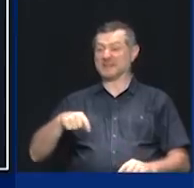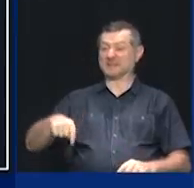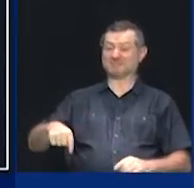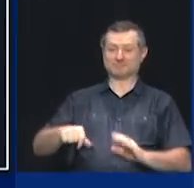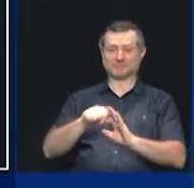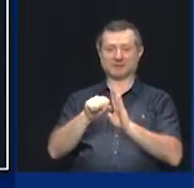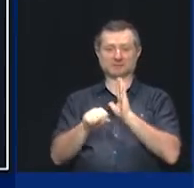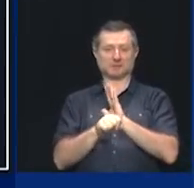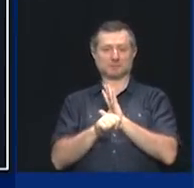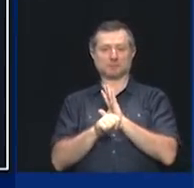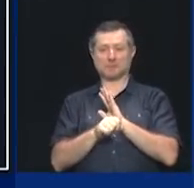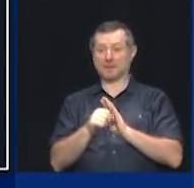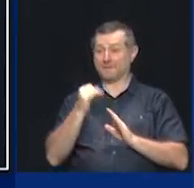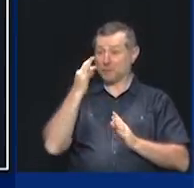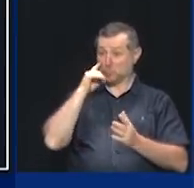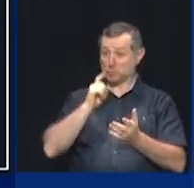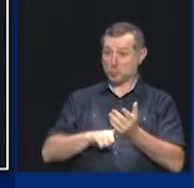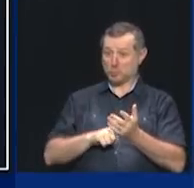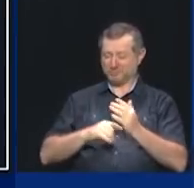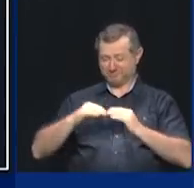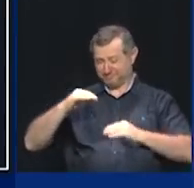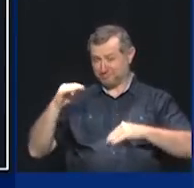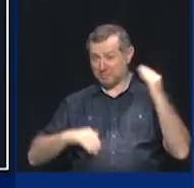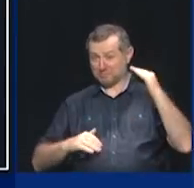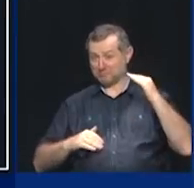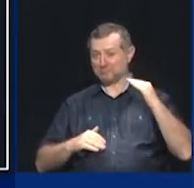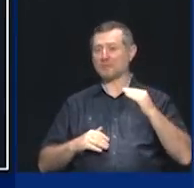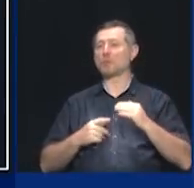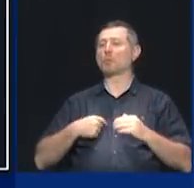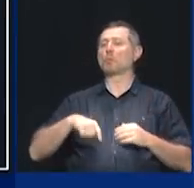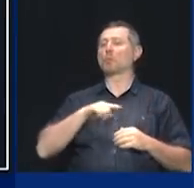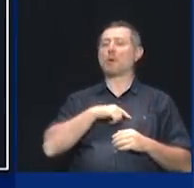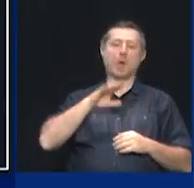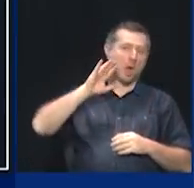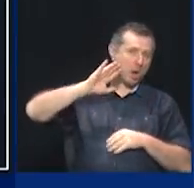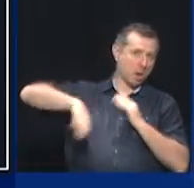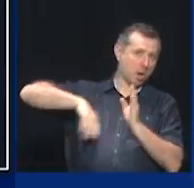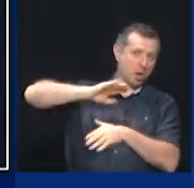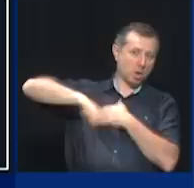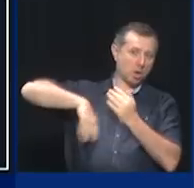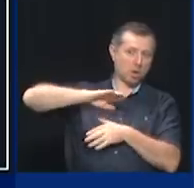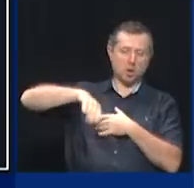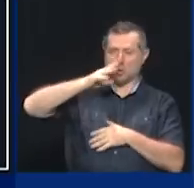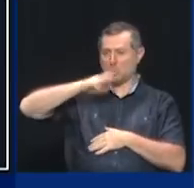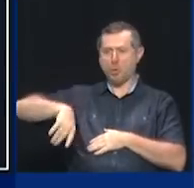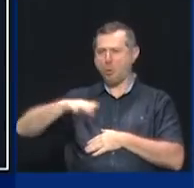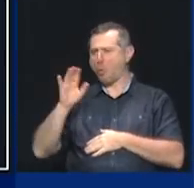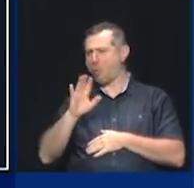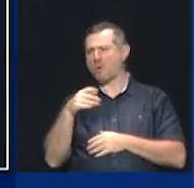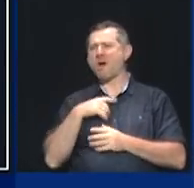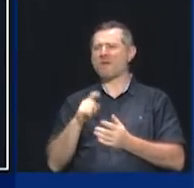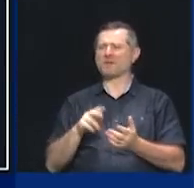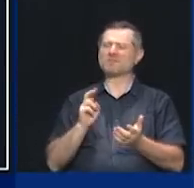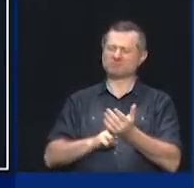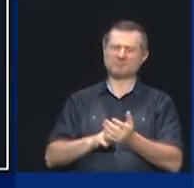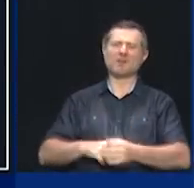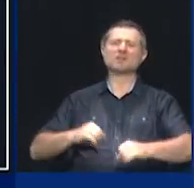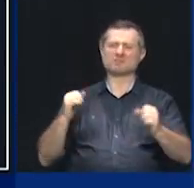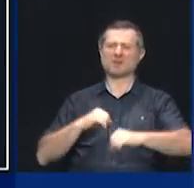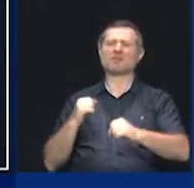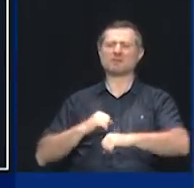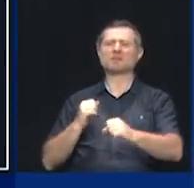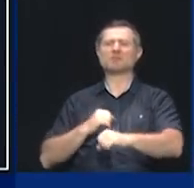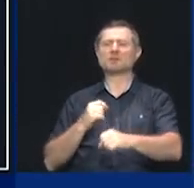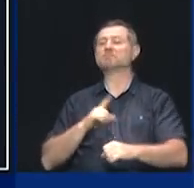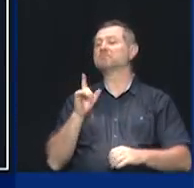an injustice, we don't look the other way. We stand up and we fight it, and that's what we're going to do with gun violence. Let's